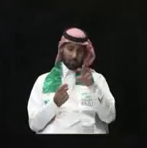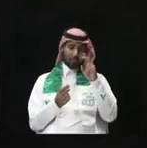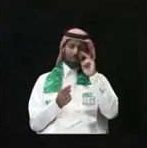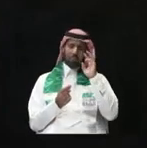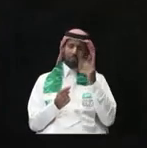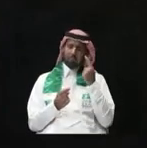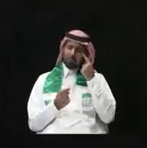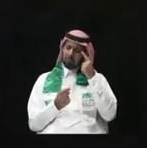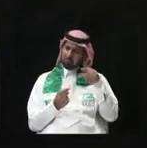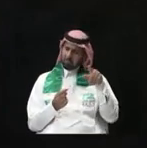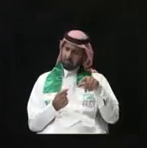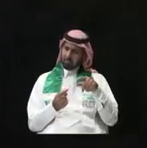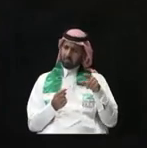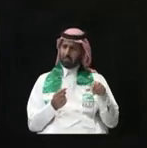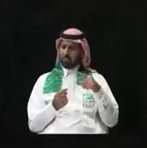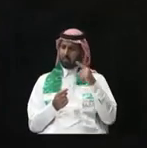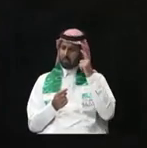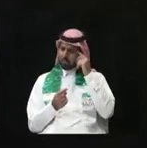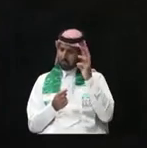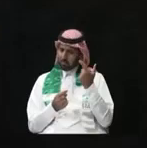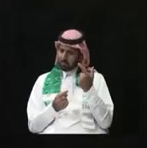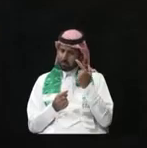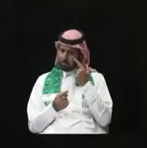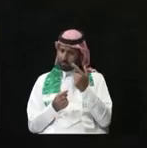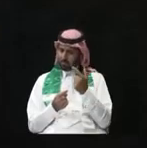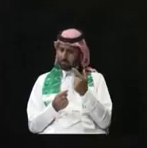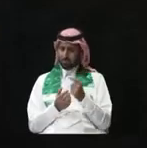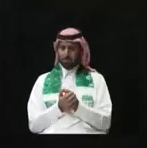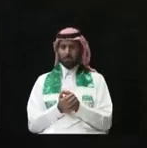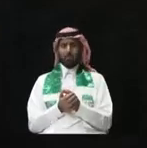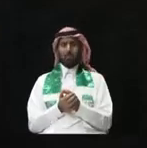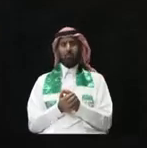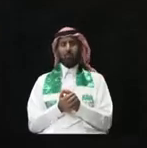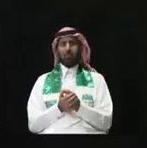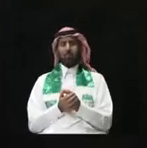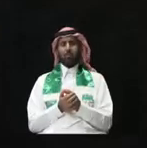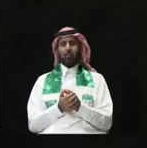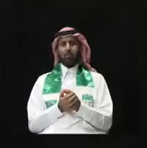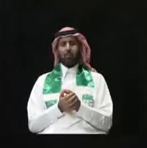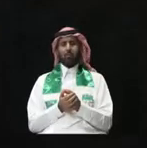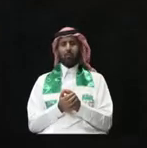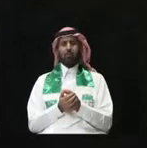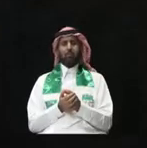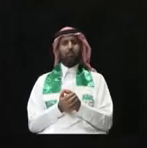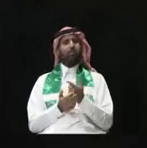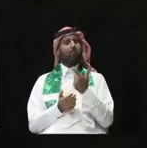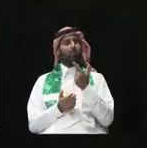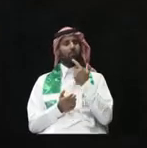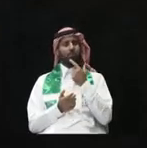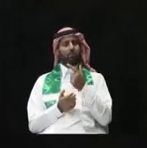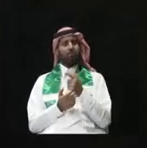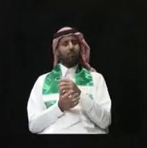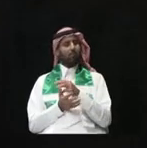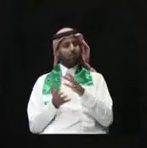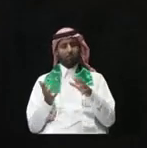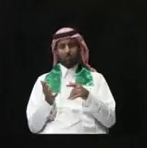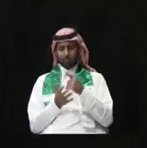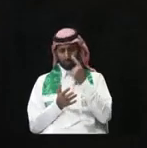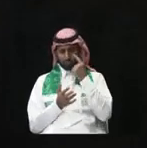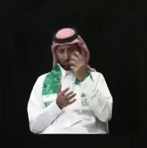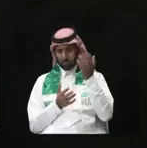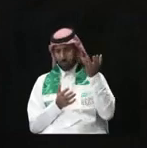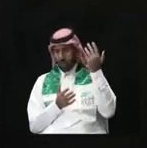that you can see is reliable and true. Fake news. What about the situation? How was it in the